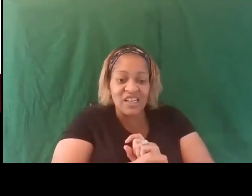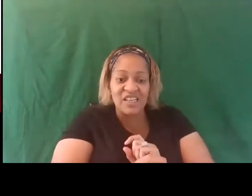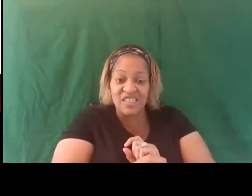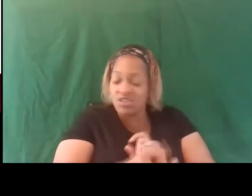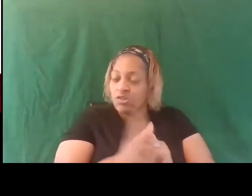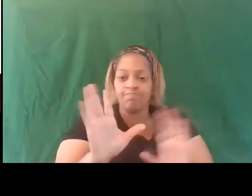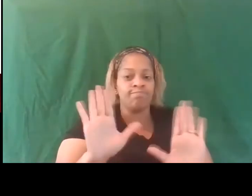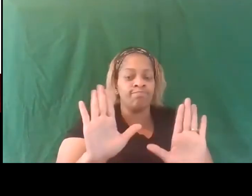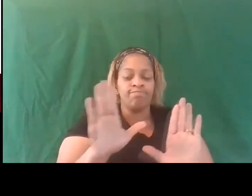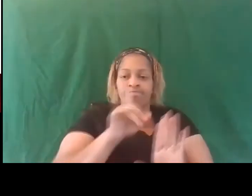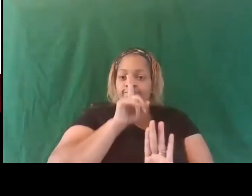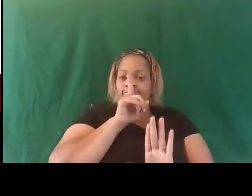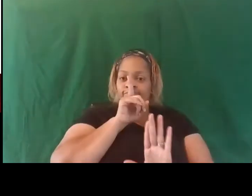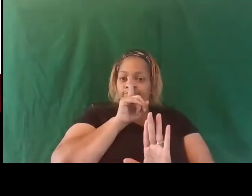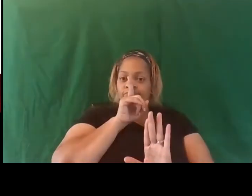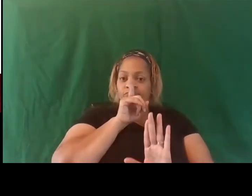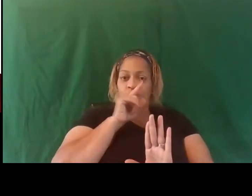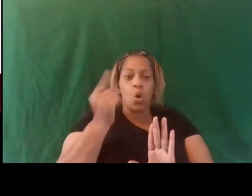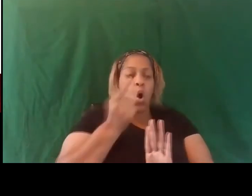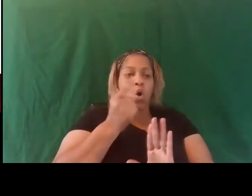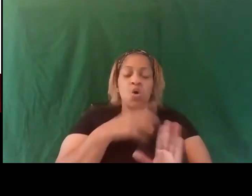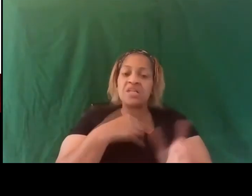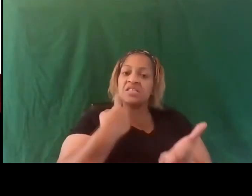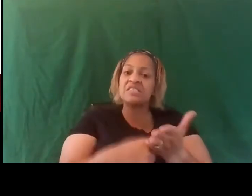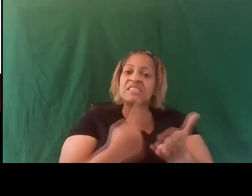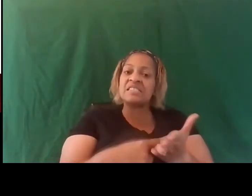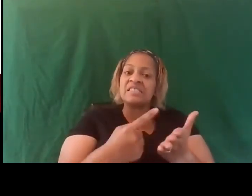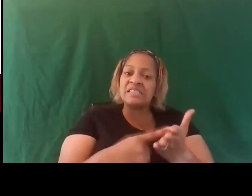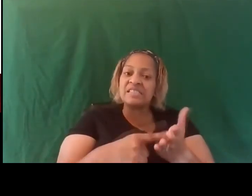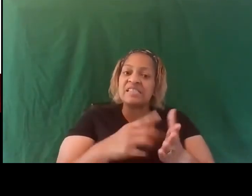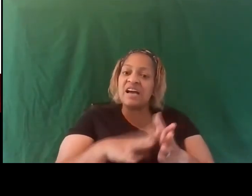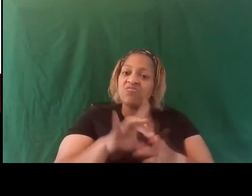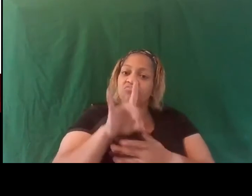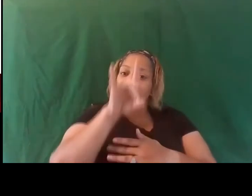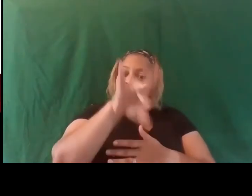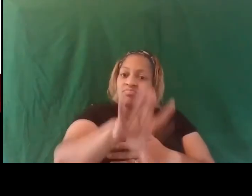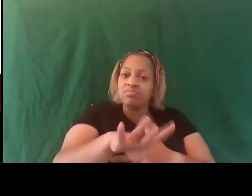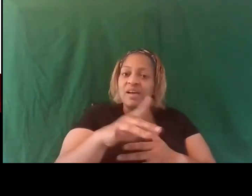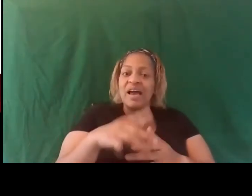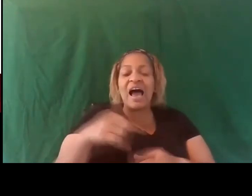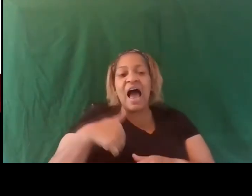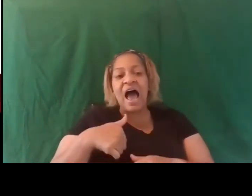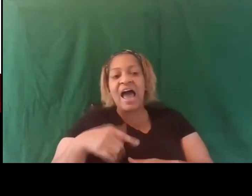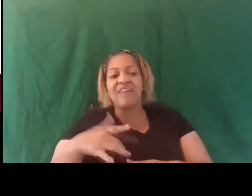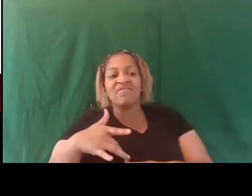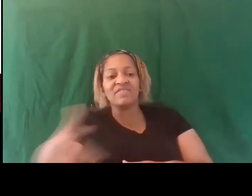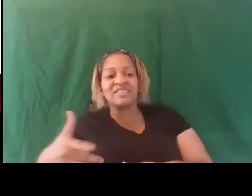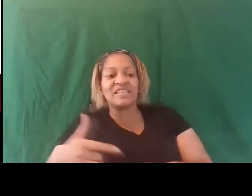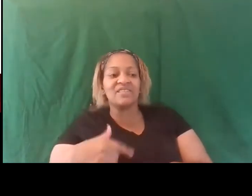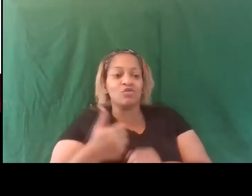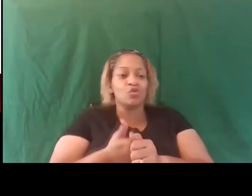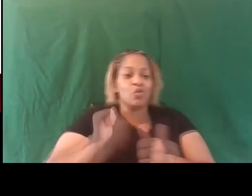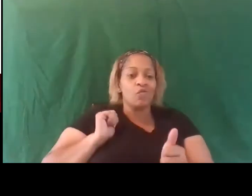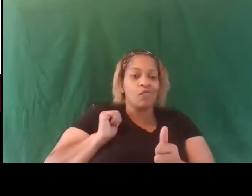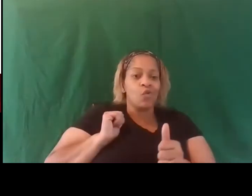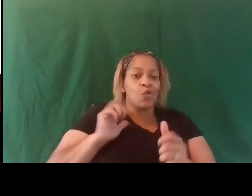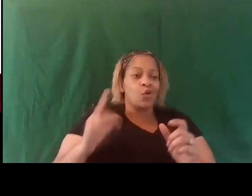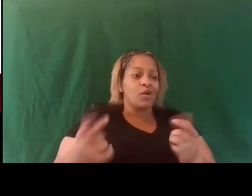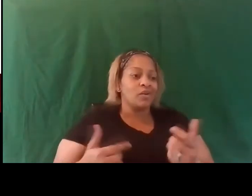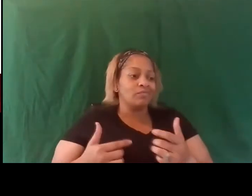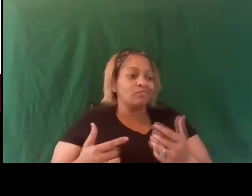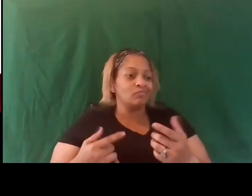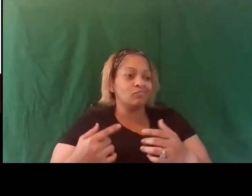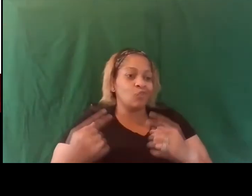transparent, opening up and saying, you know, I have this tendency to avoid confrontation. I have